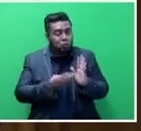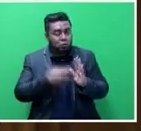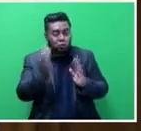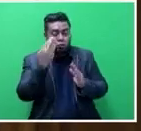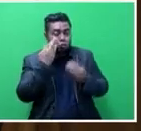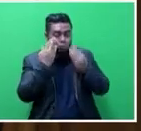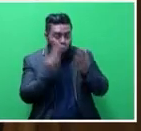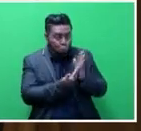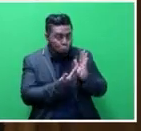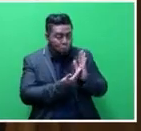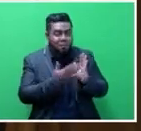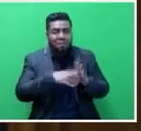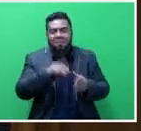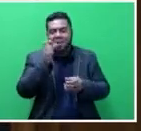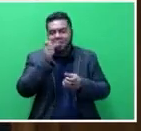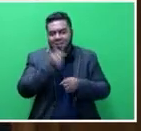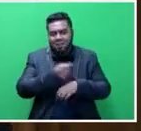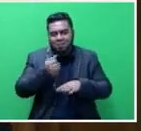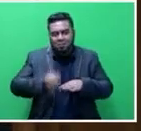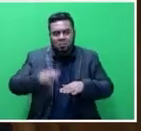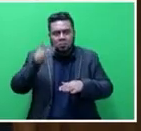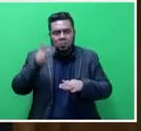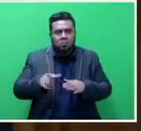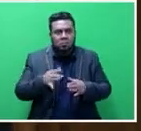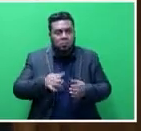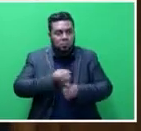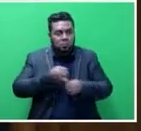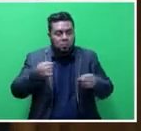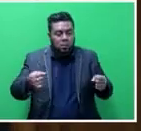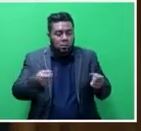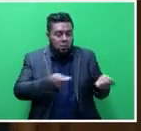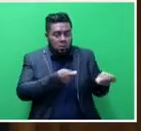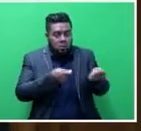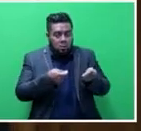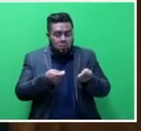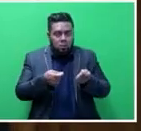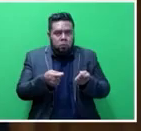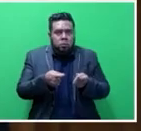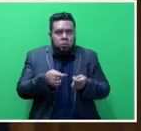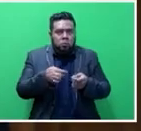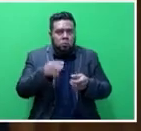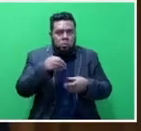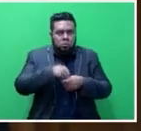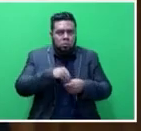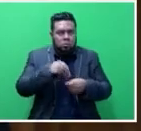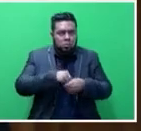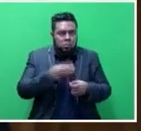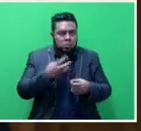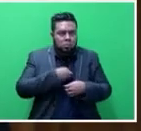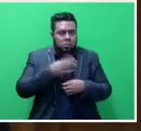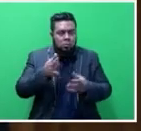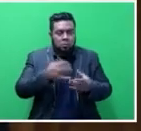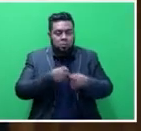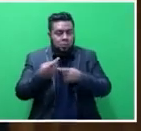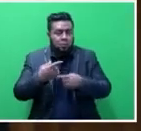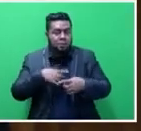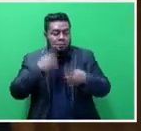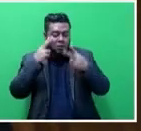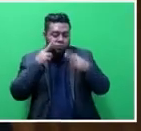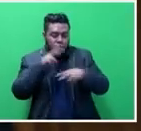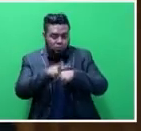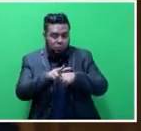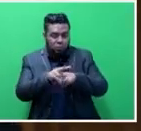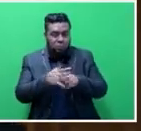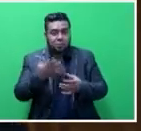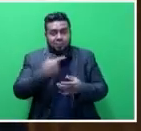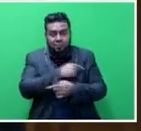the government's character of being strung along by short-term gains rather than long-term vision.